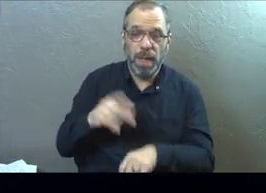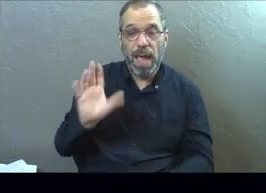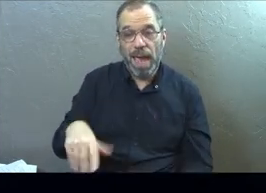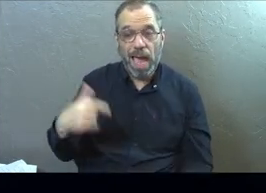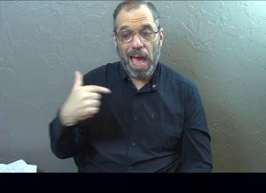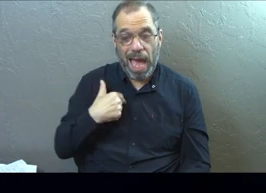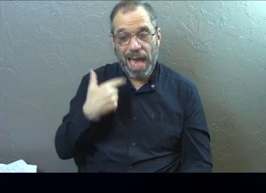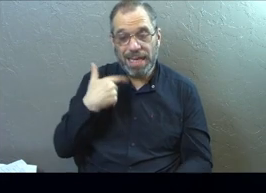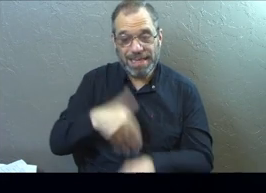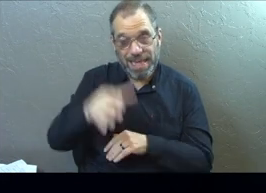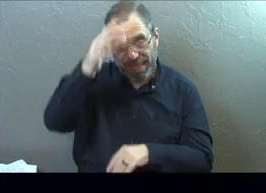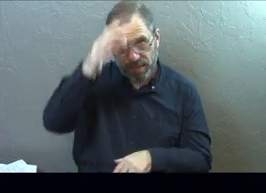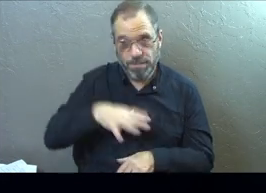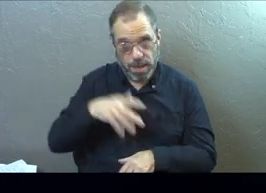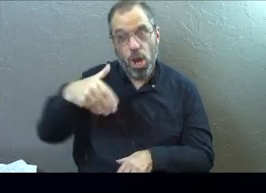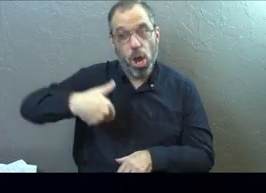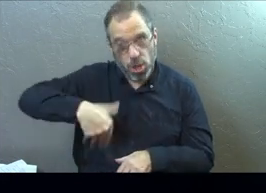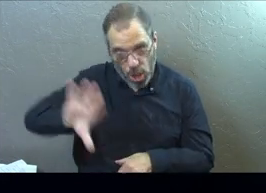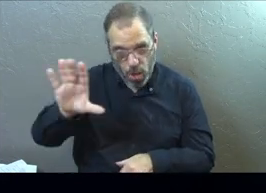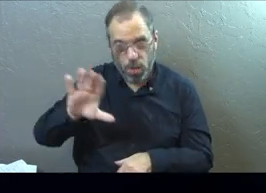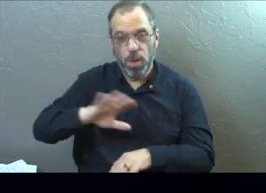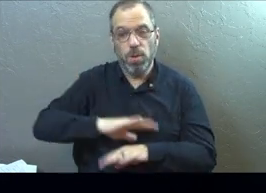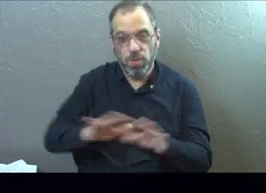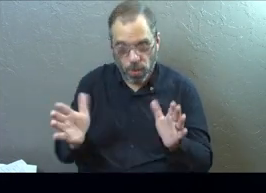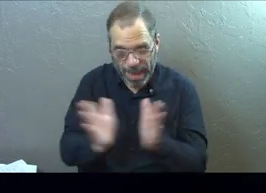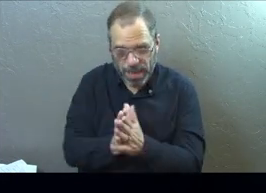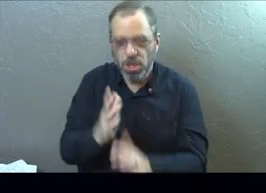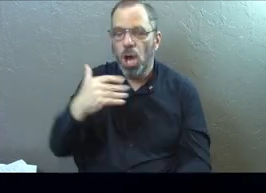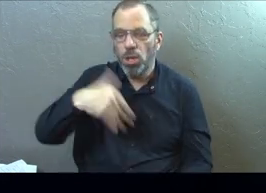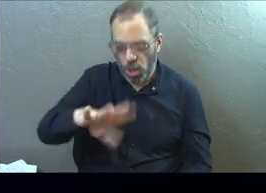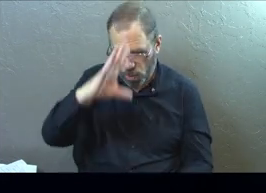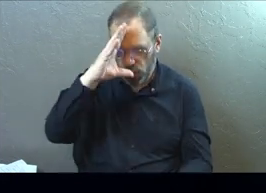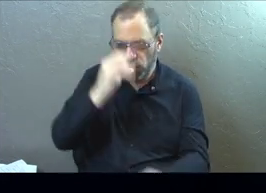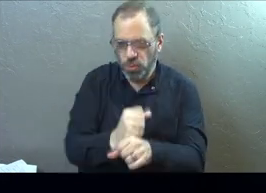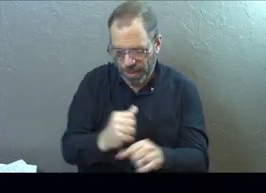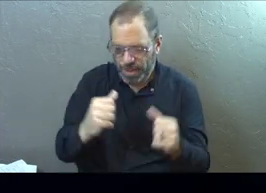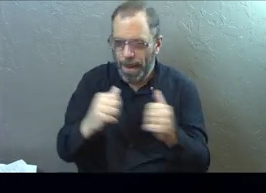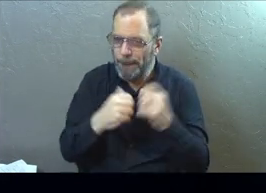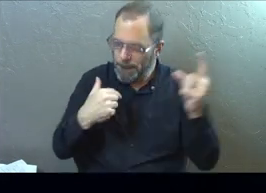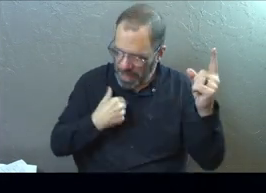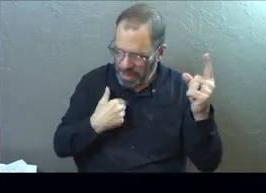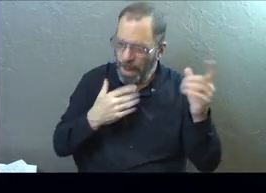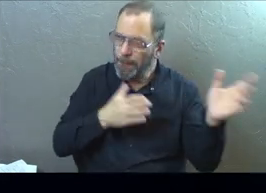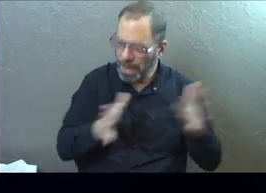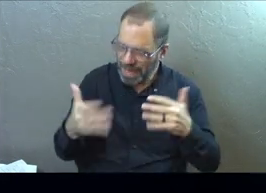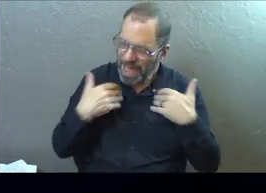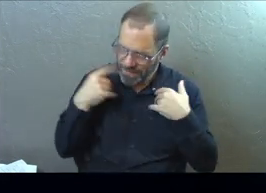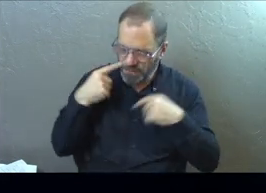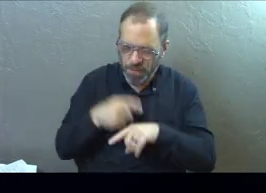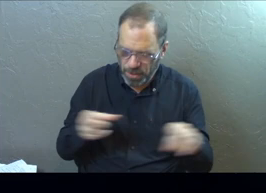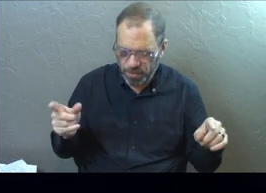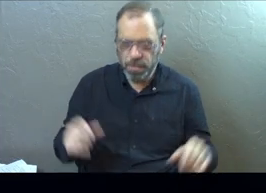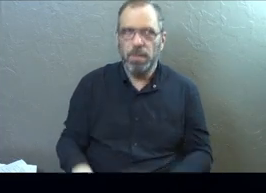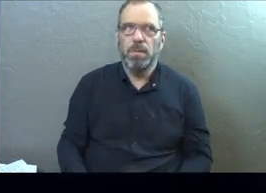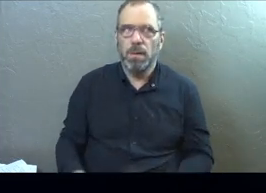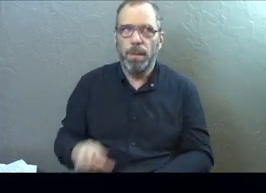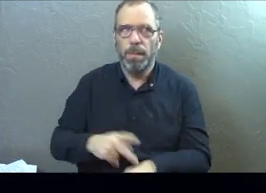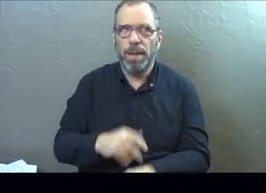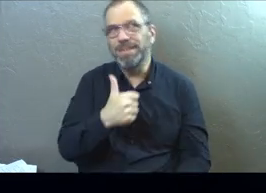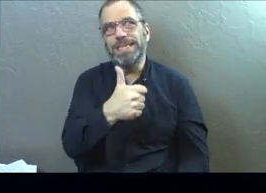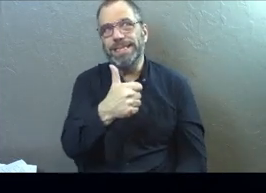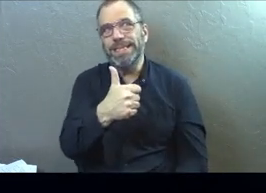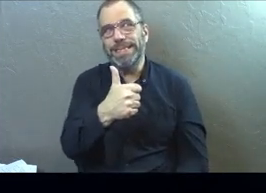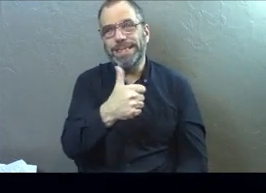tells him, hey, I've sent these men here. You need to go with them. Don't really ask questions. Just go. Trust that I'm with you and that I've got a plan here, right? And so Peter's like, all right,